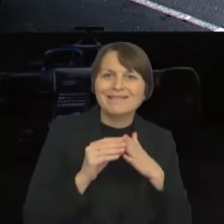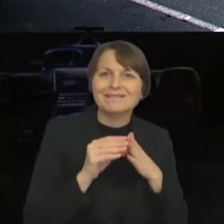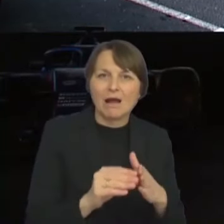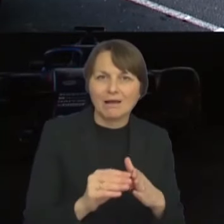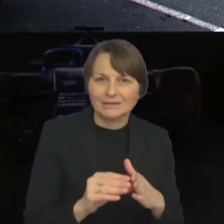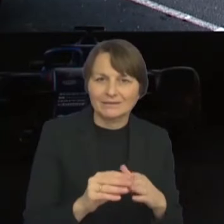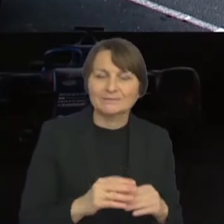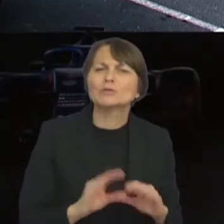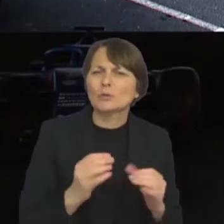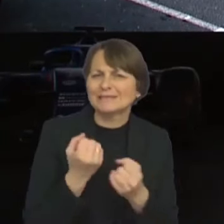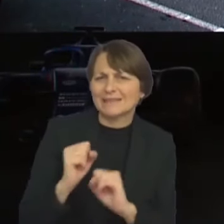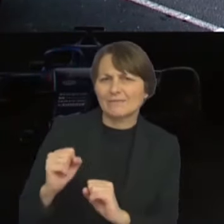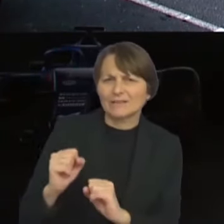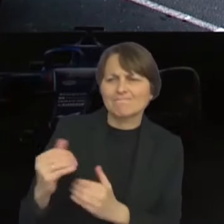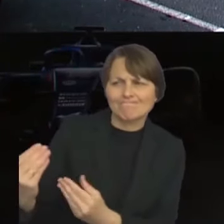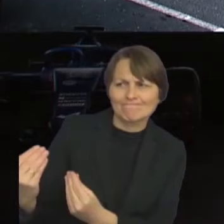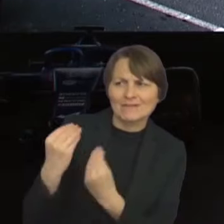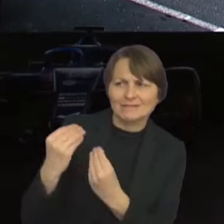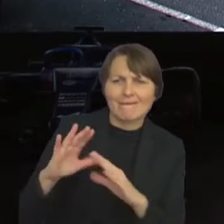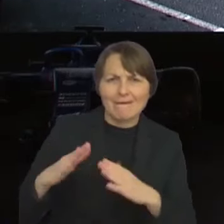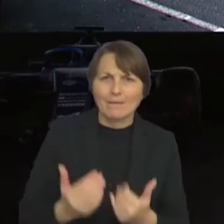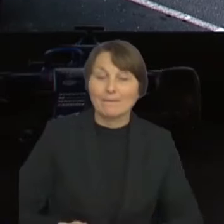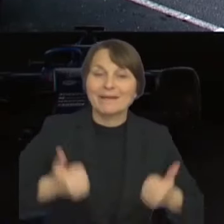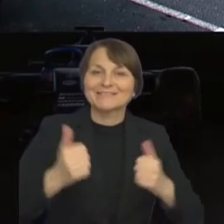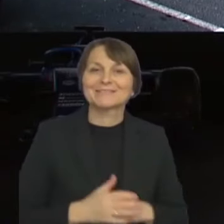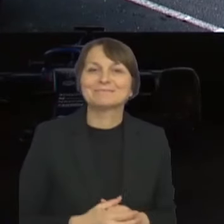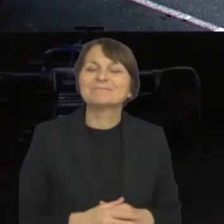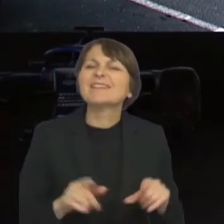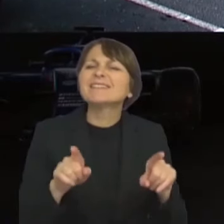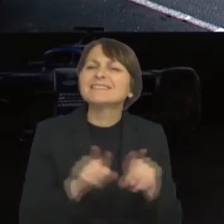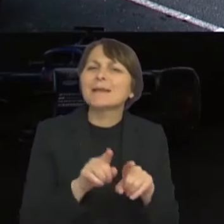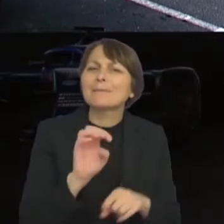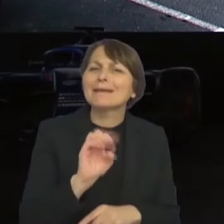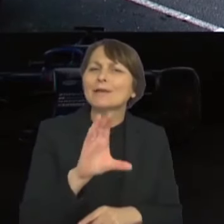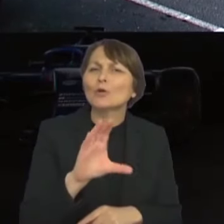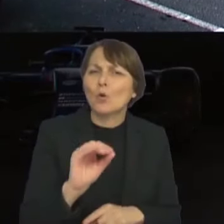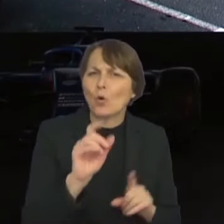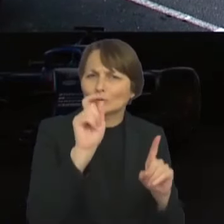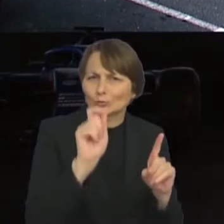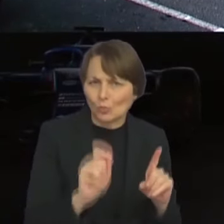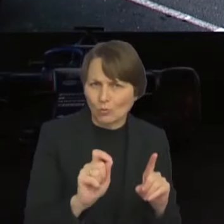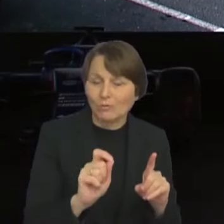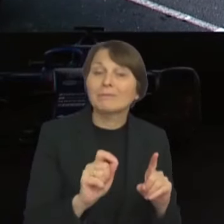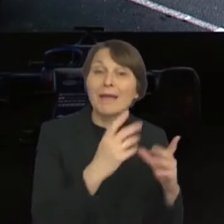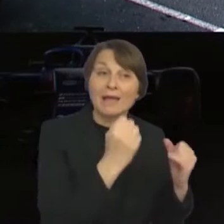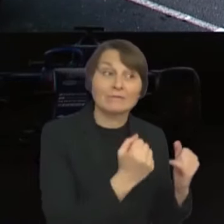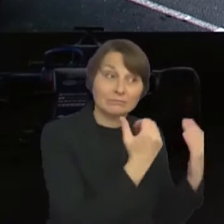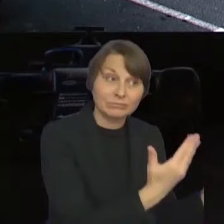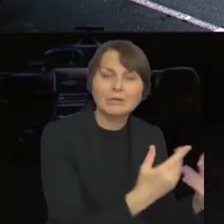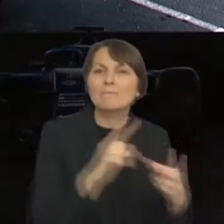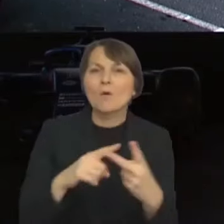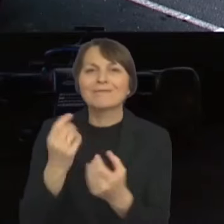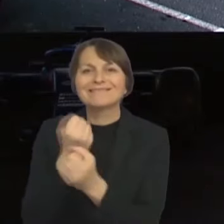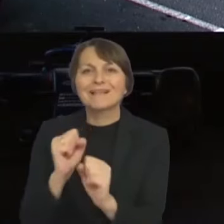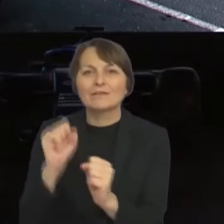coach. Now, like the Eco score, our Renault vehicles will also propose a safety score or a safety rating. The principle is